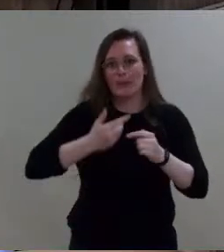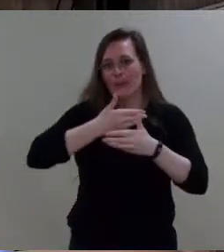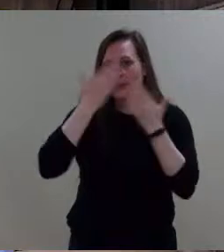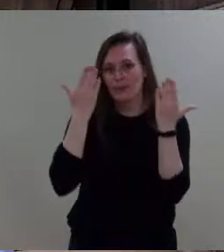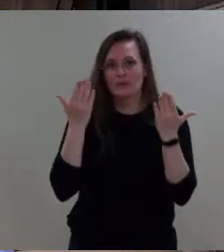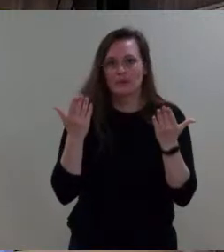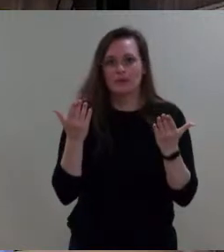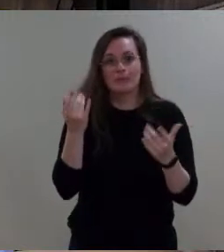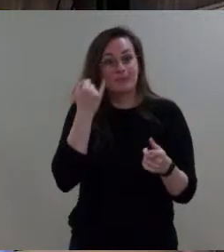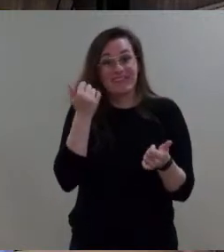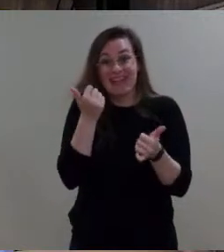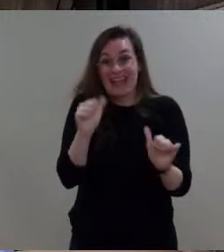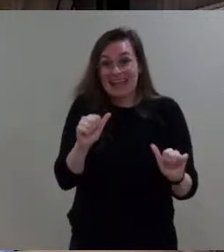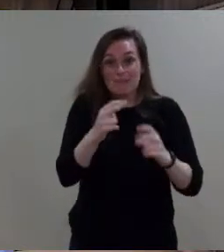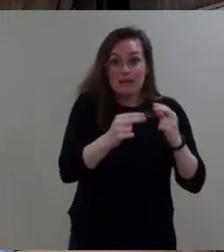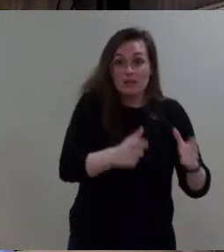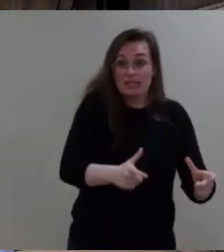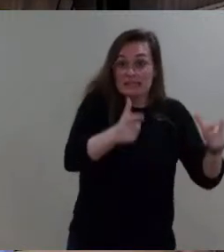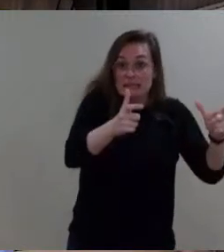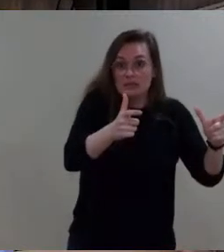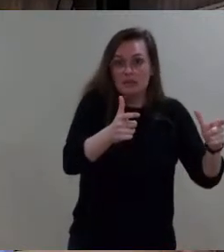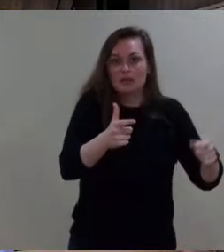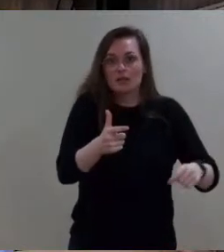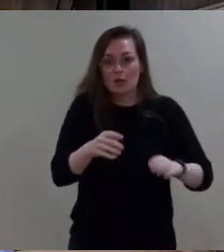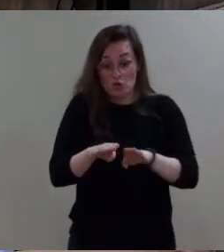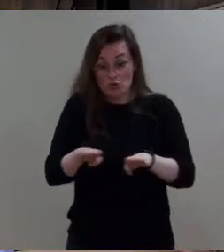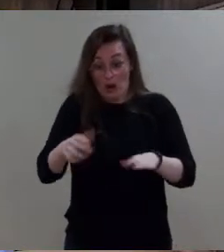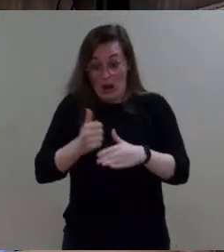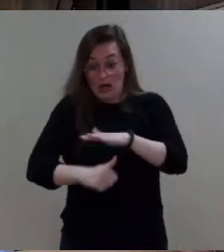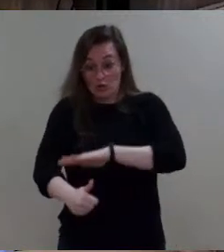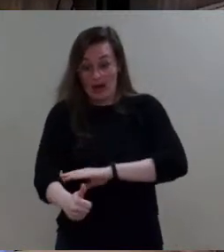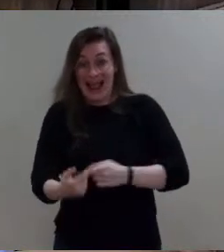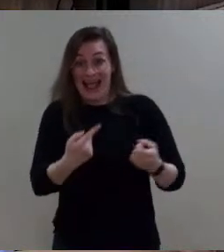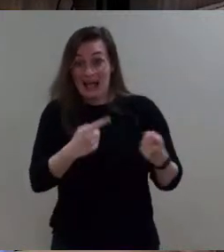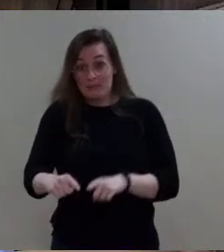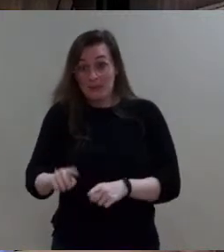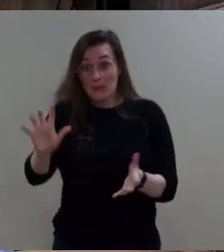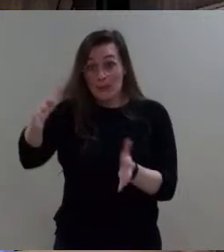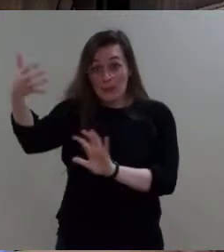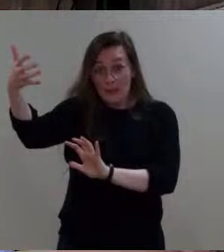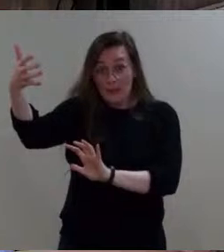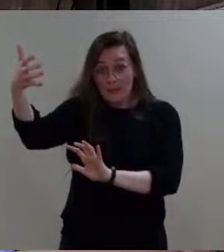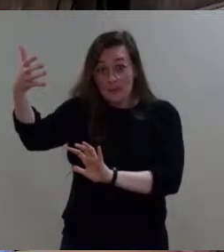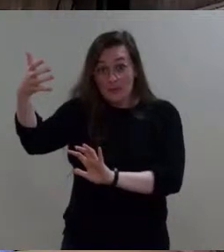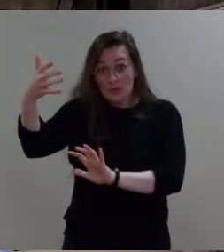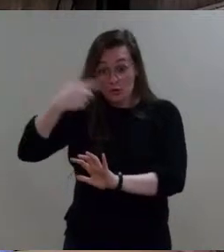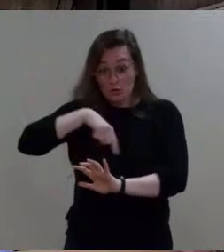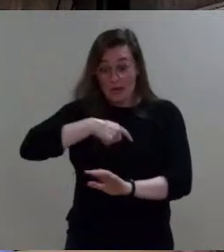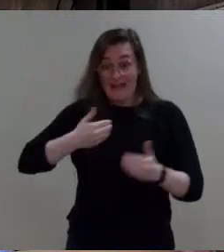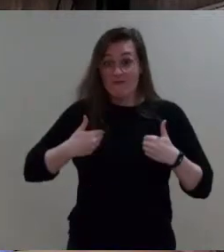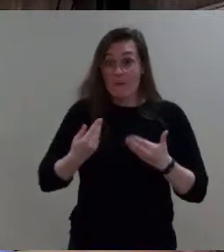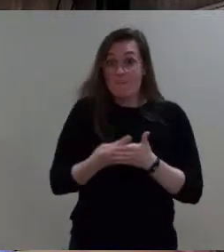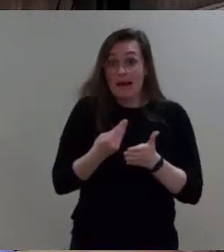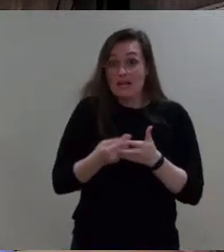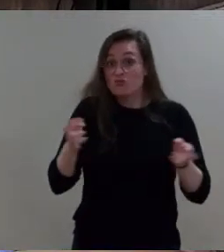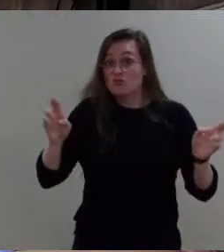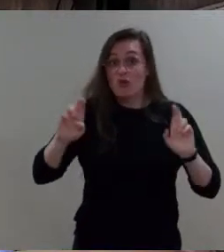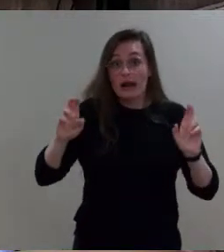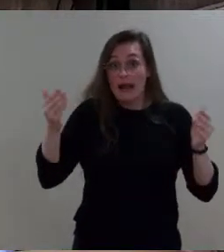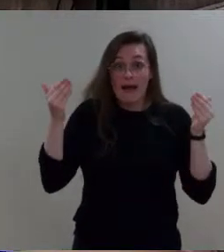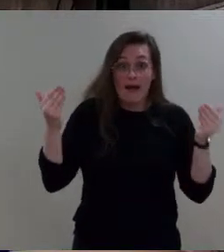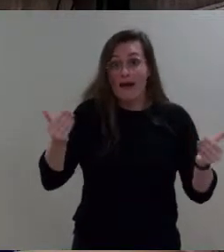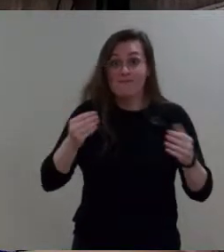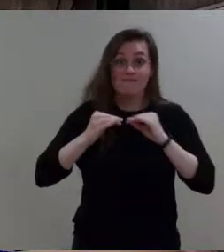in any of those facilities or underground, we don't have the revenues to fix